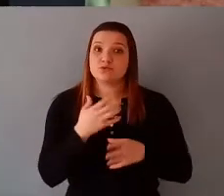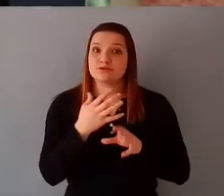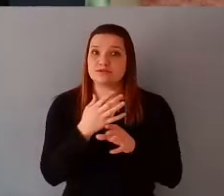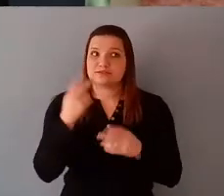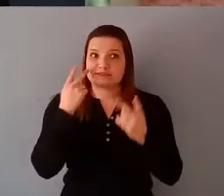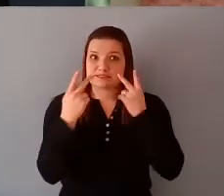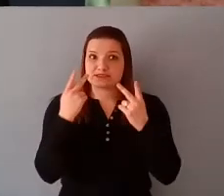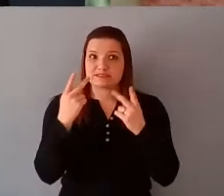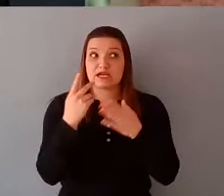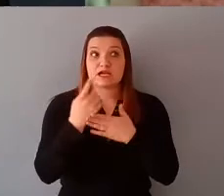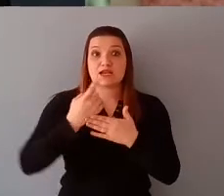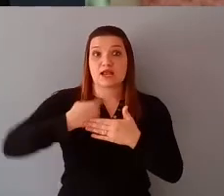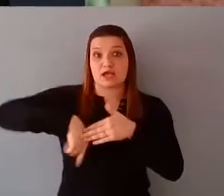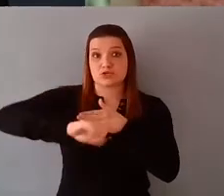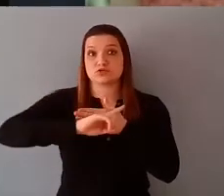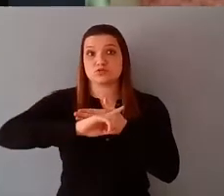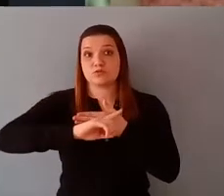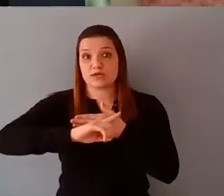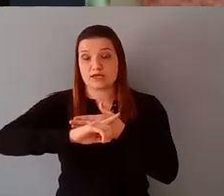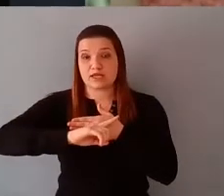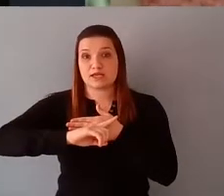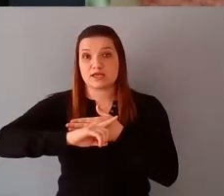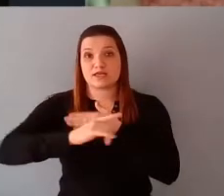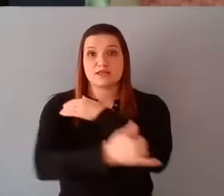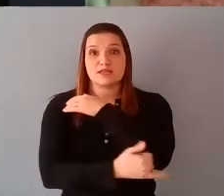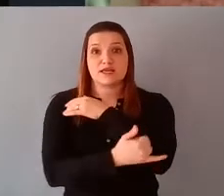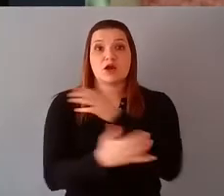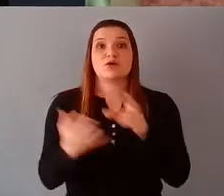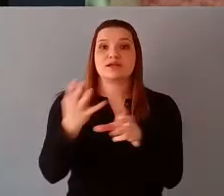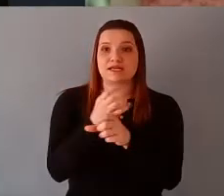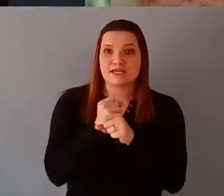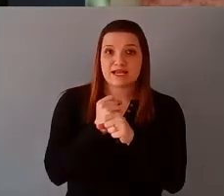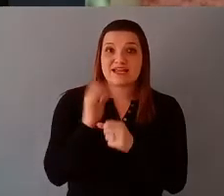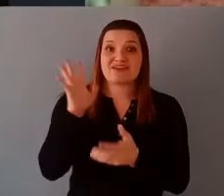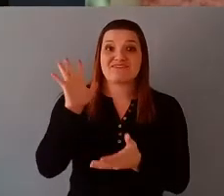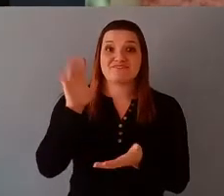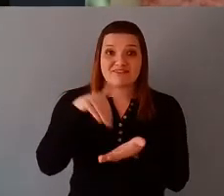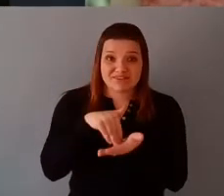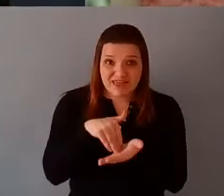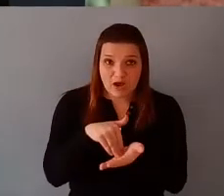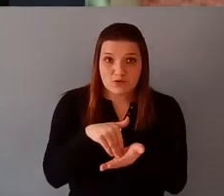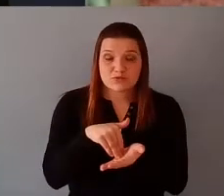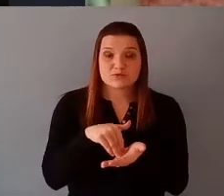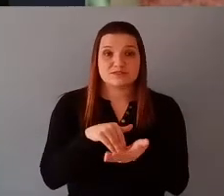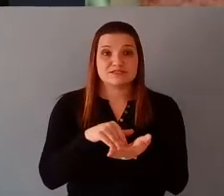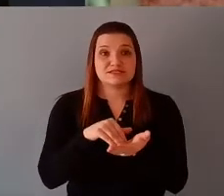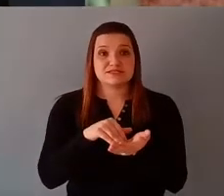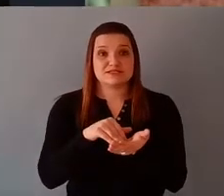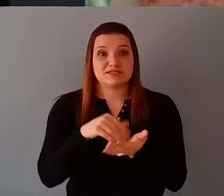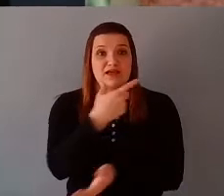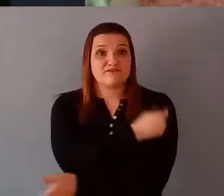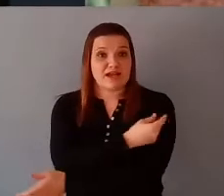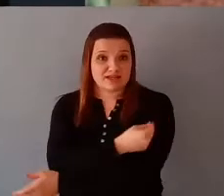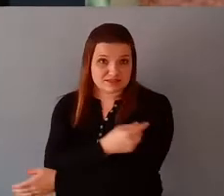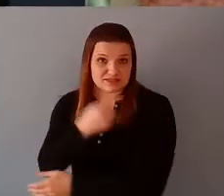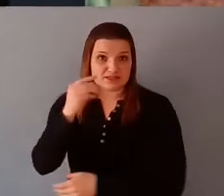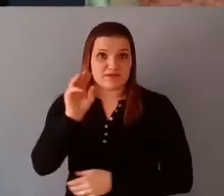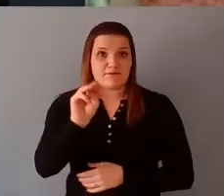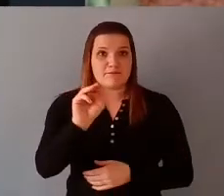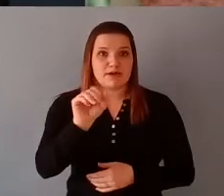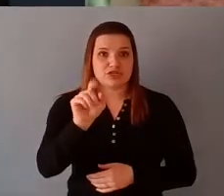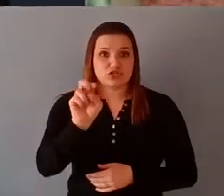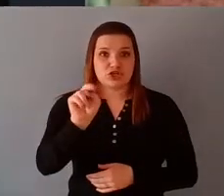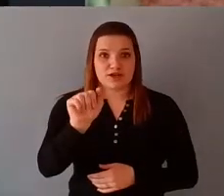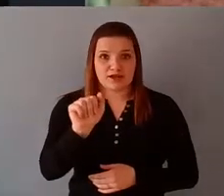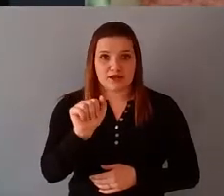see next week the county receive its 5,000 doses of Moderna, which we expect that